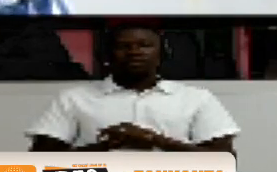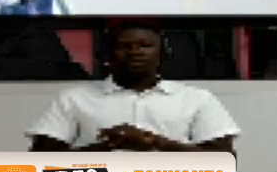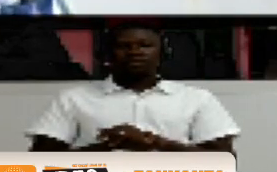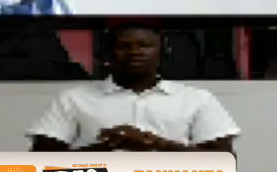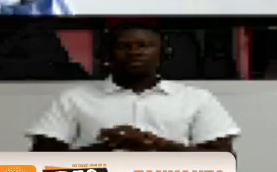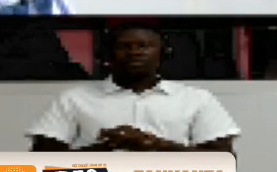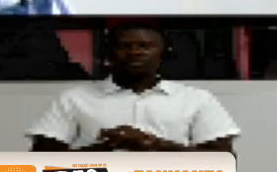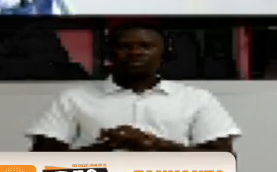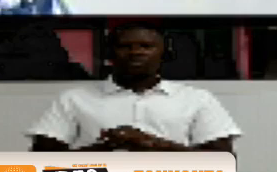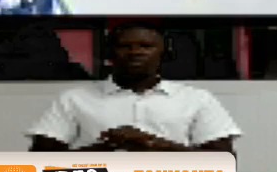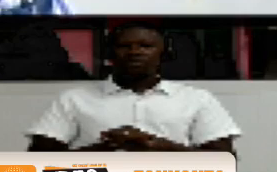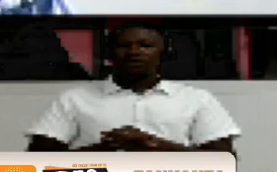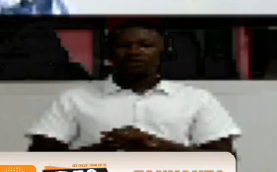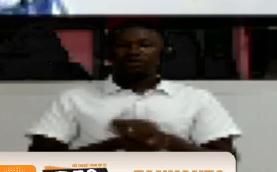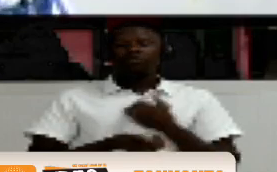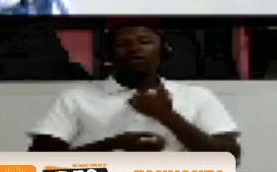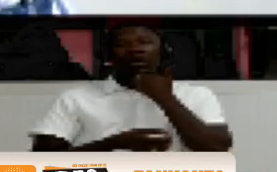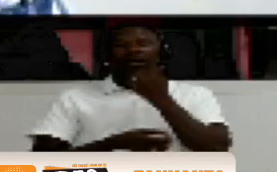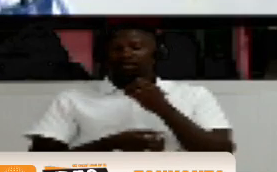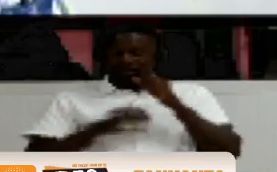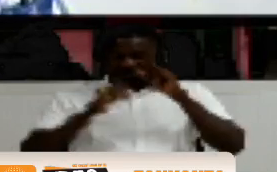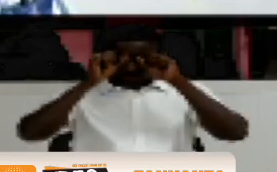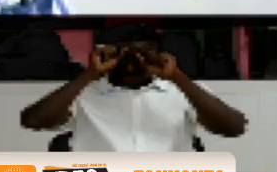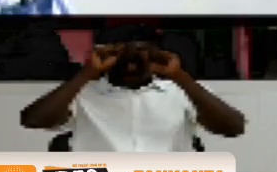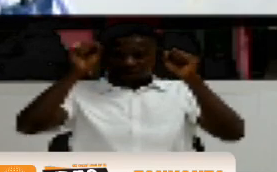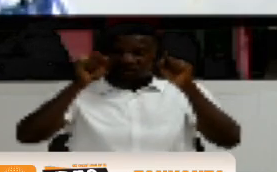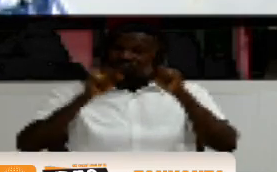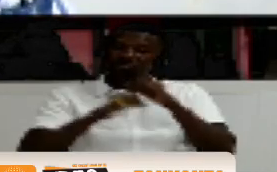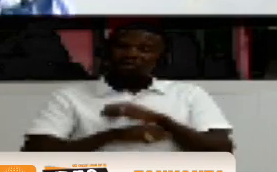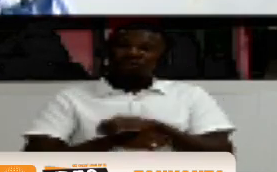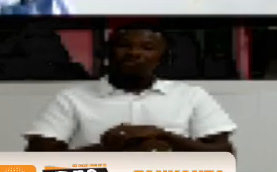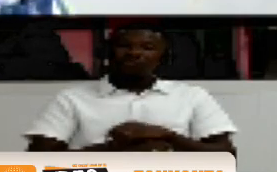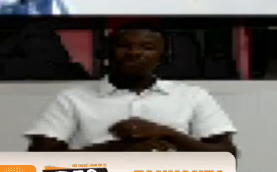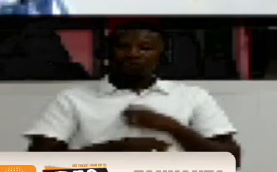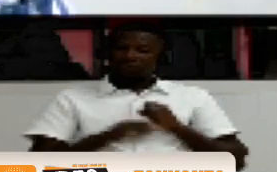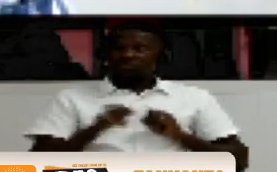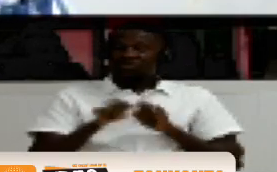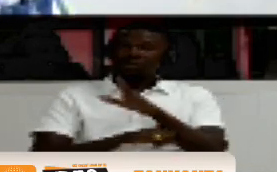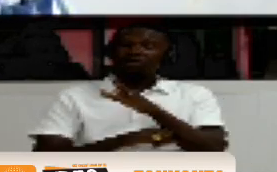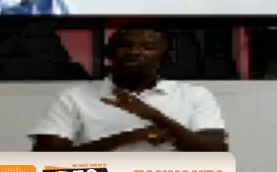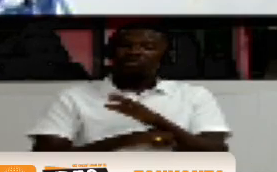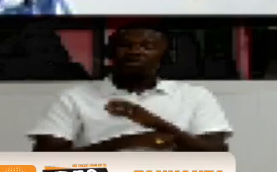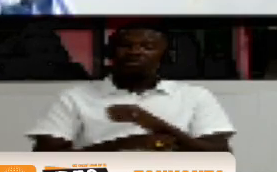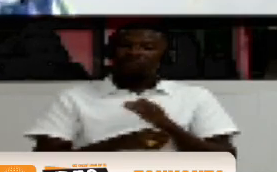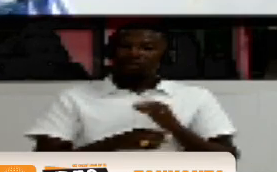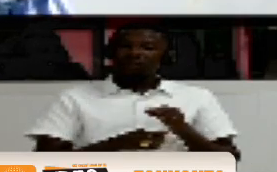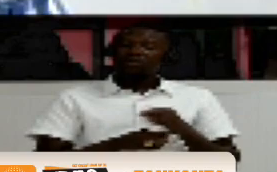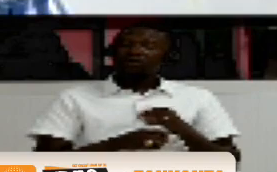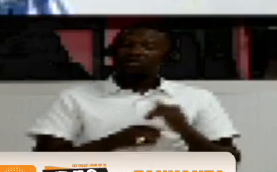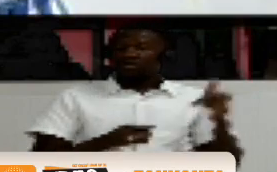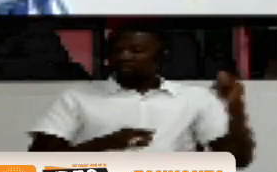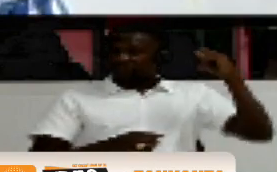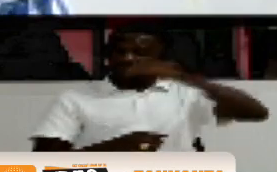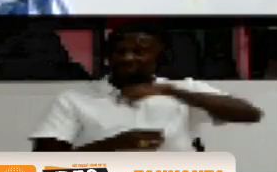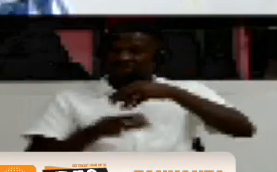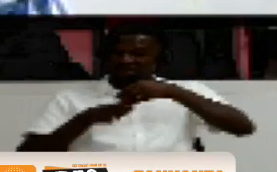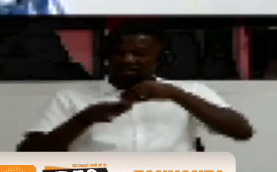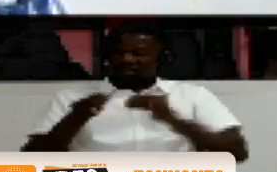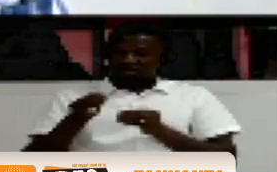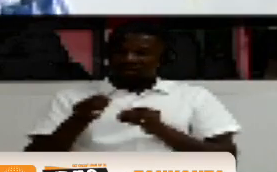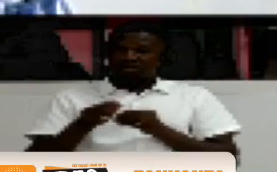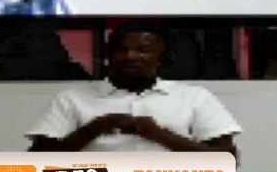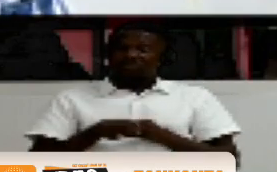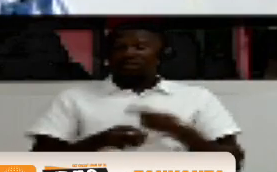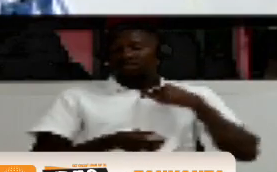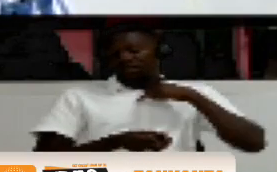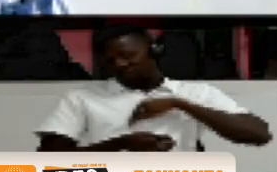He would ask the government to send us our air tickets. The sad part